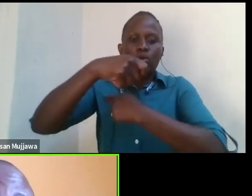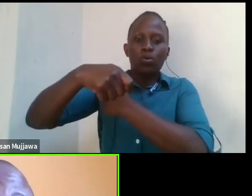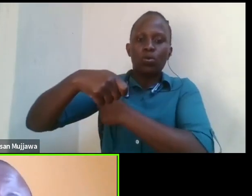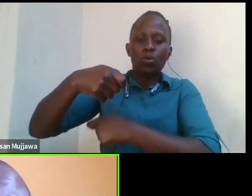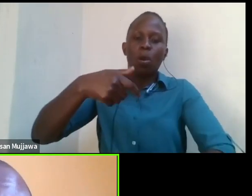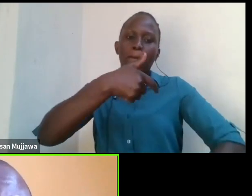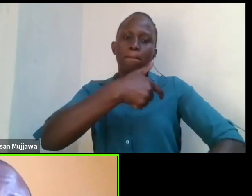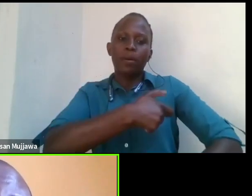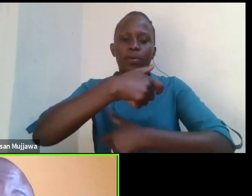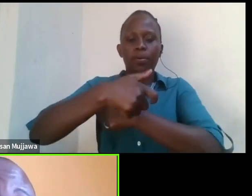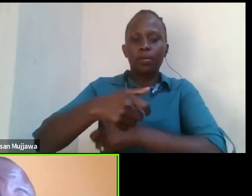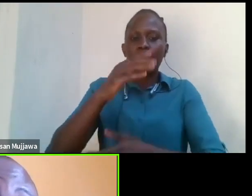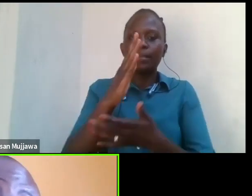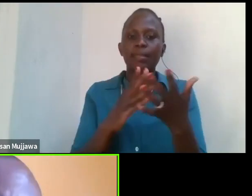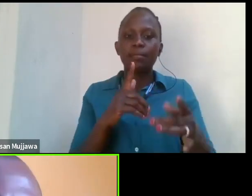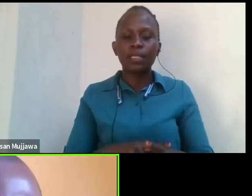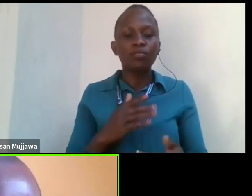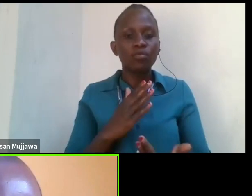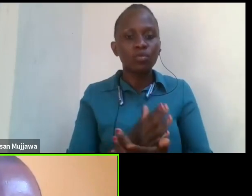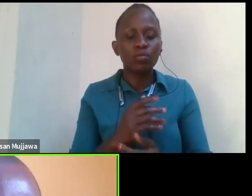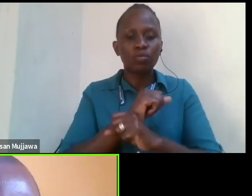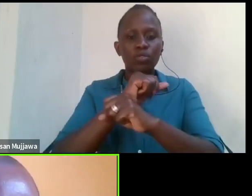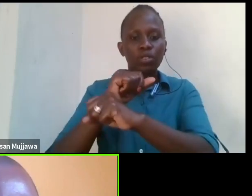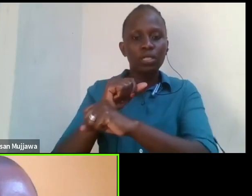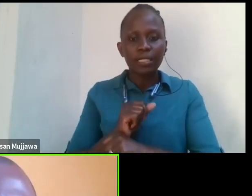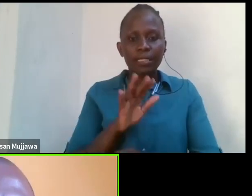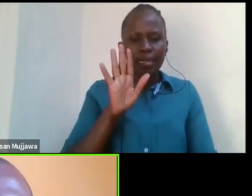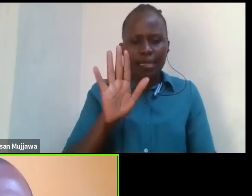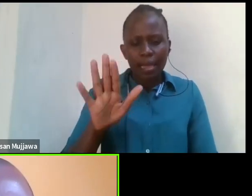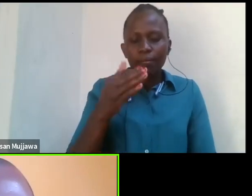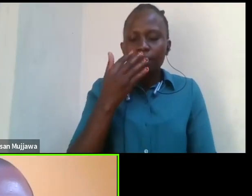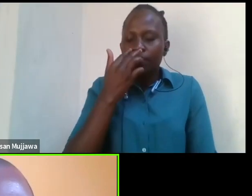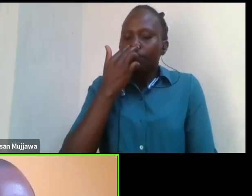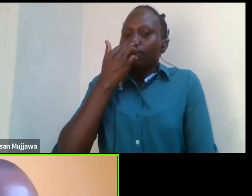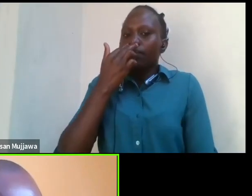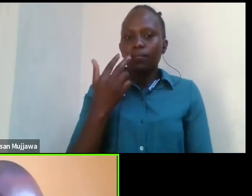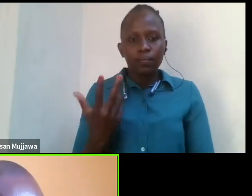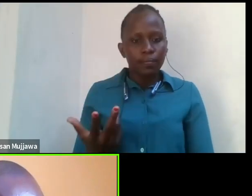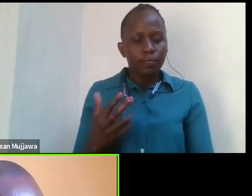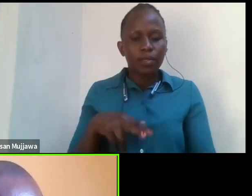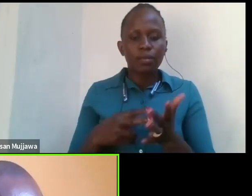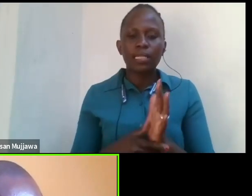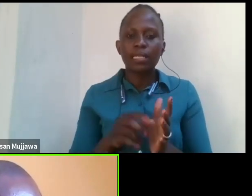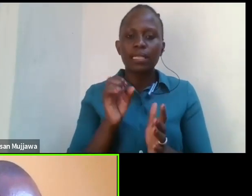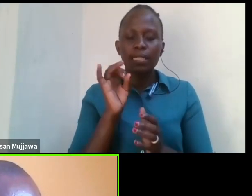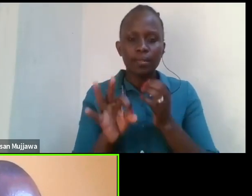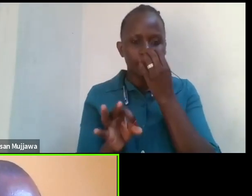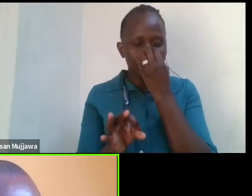sometimes those guys have actually protected the scents. So by just a mere